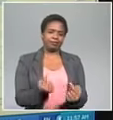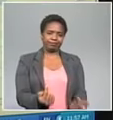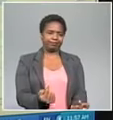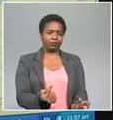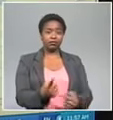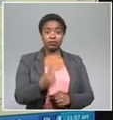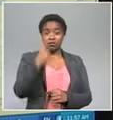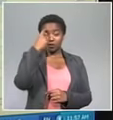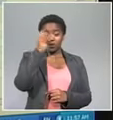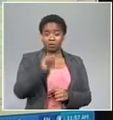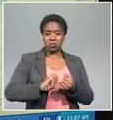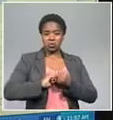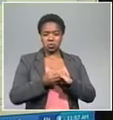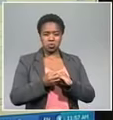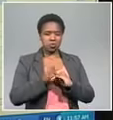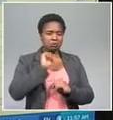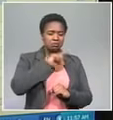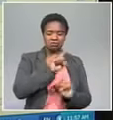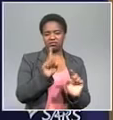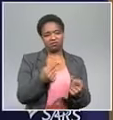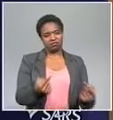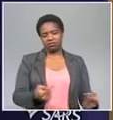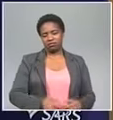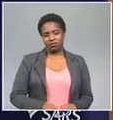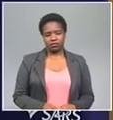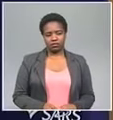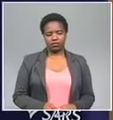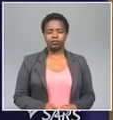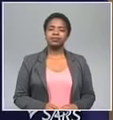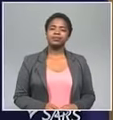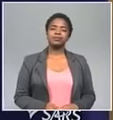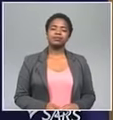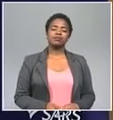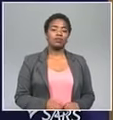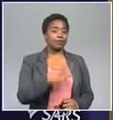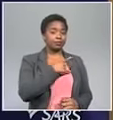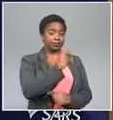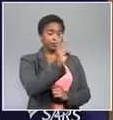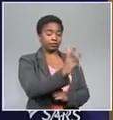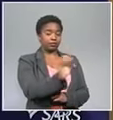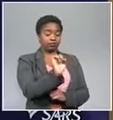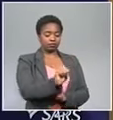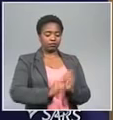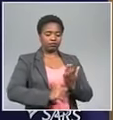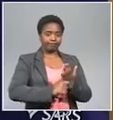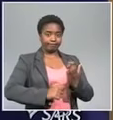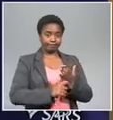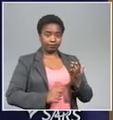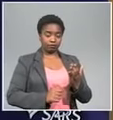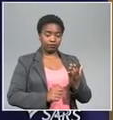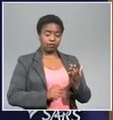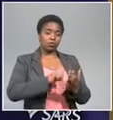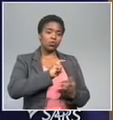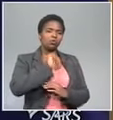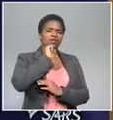even think of trying to cheat the system. We also would like to warn taxpayers and tax preparers that making